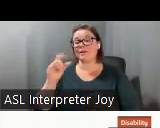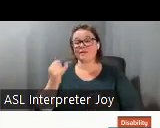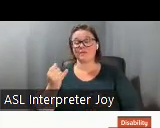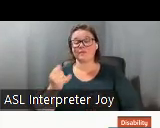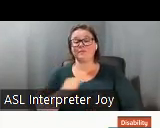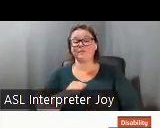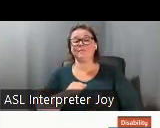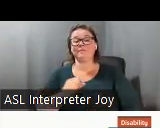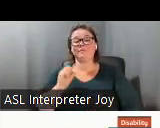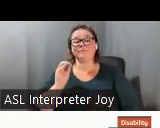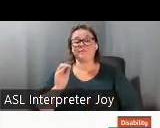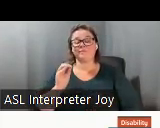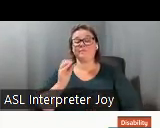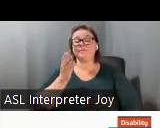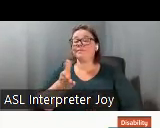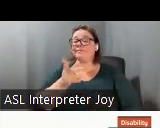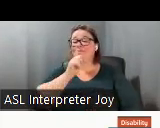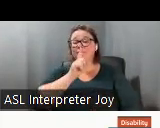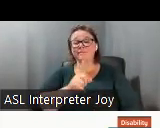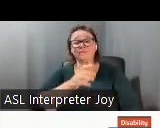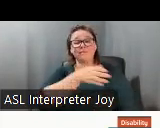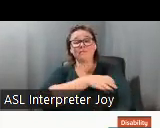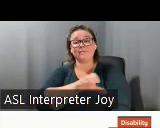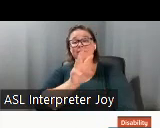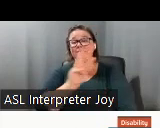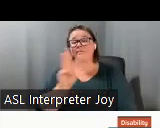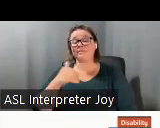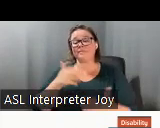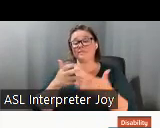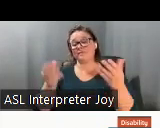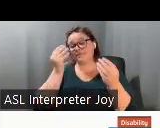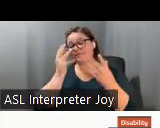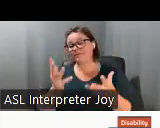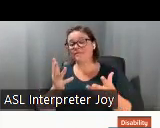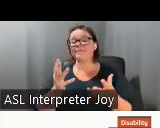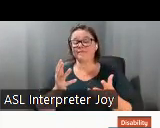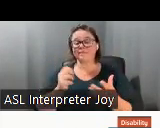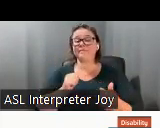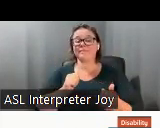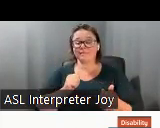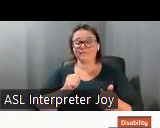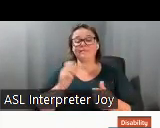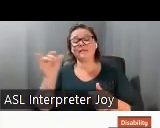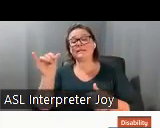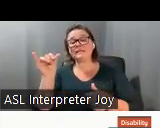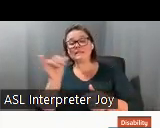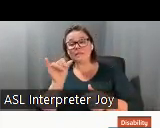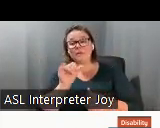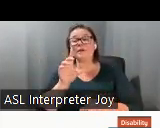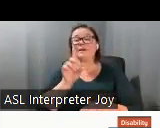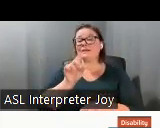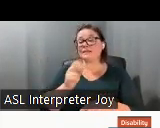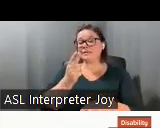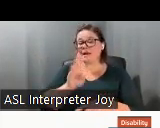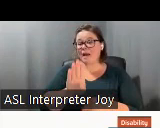So this is a really powerful website. It has a lot of information on it, and similar to our Disability Hub